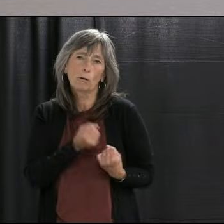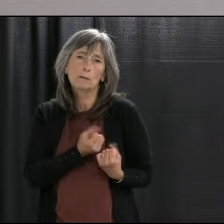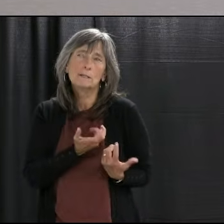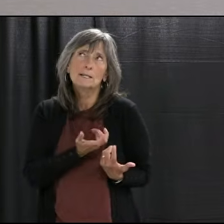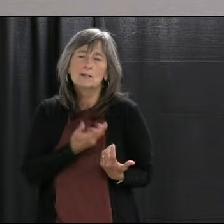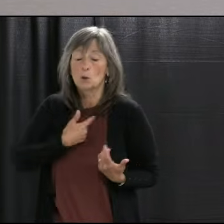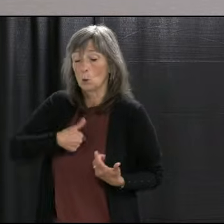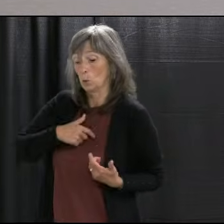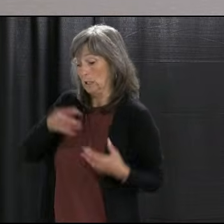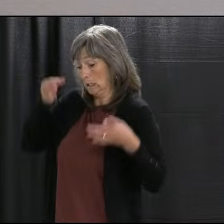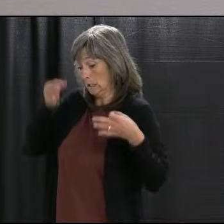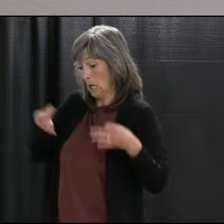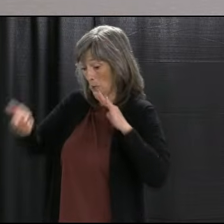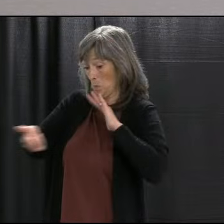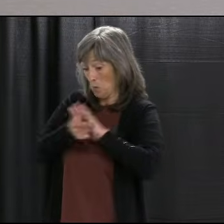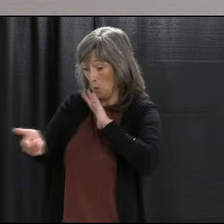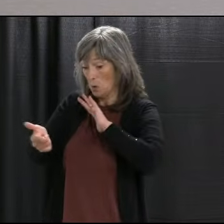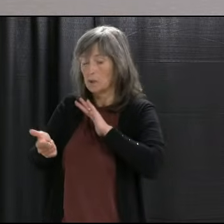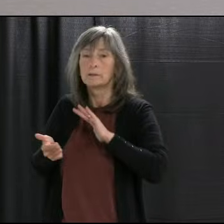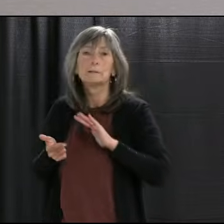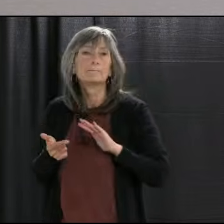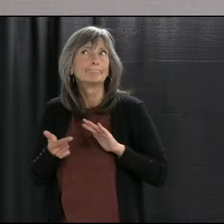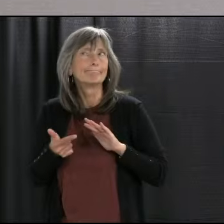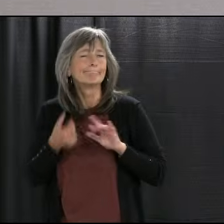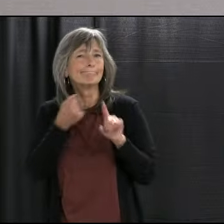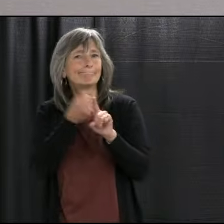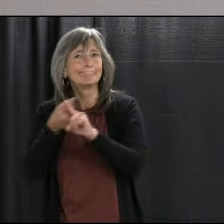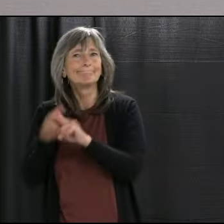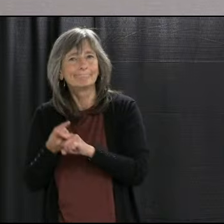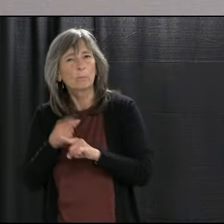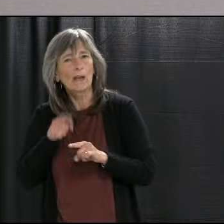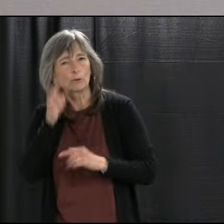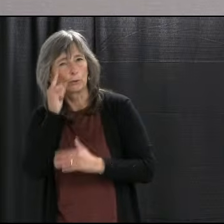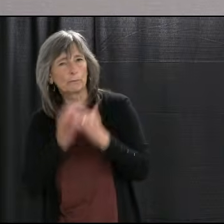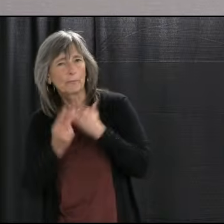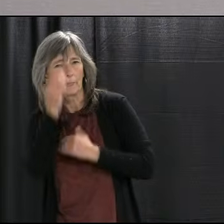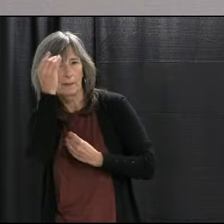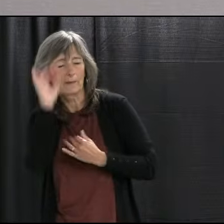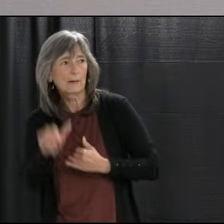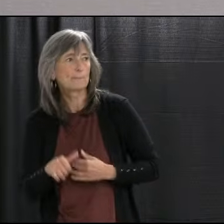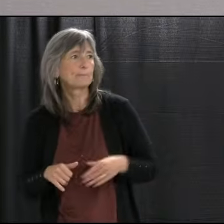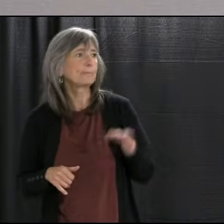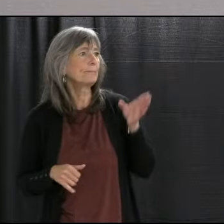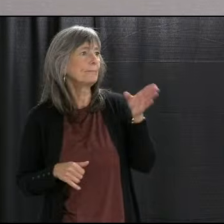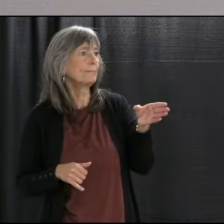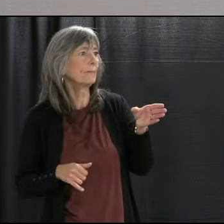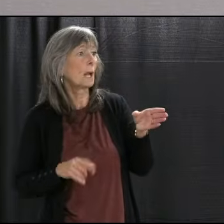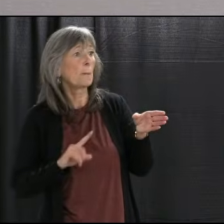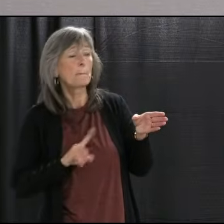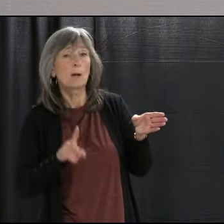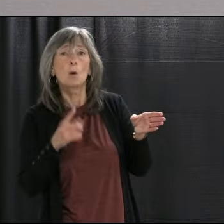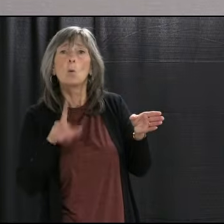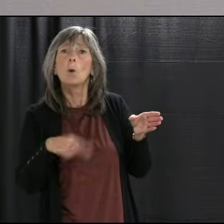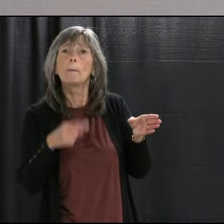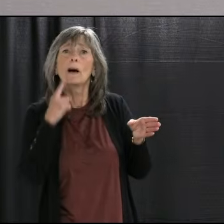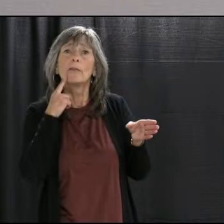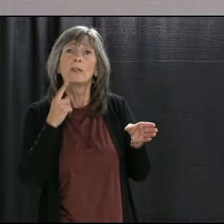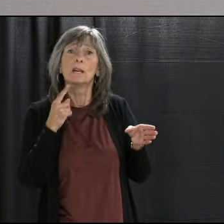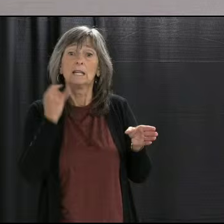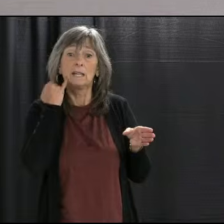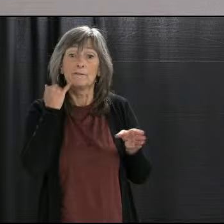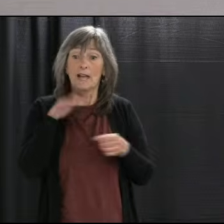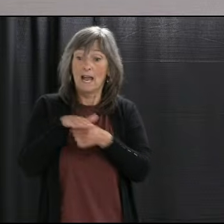make has can have potential negative consequences as well. But what about in the areas where the fires are out of